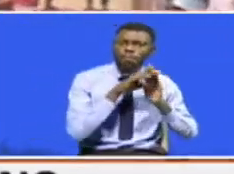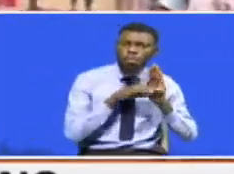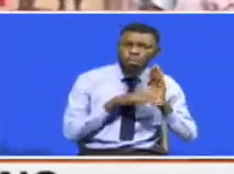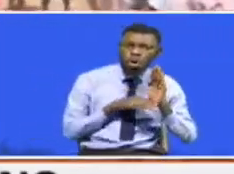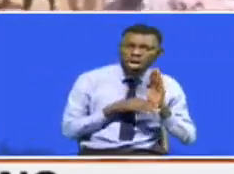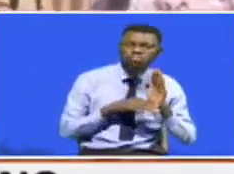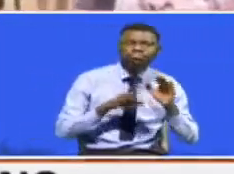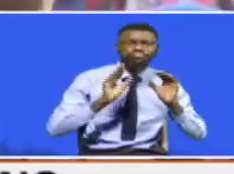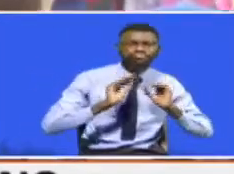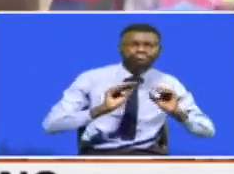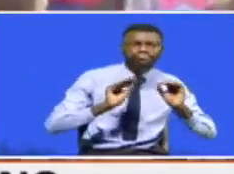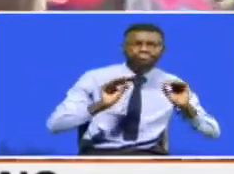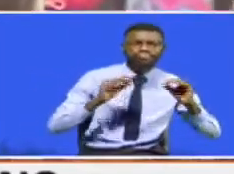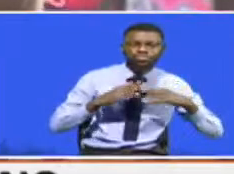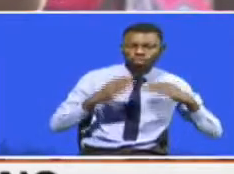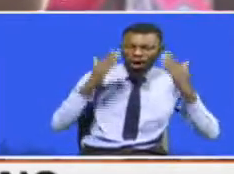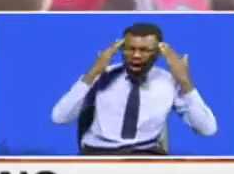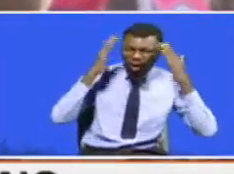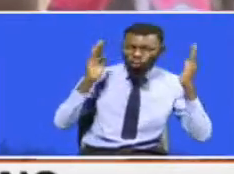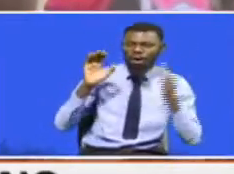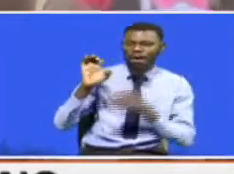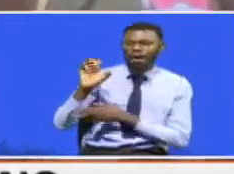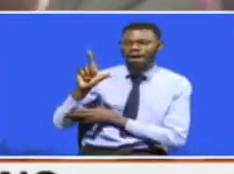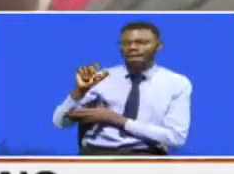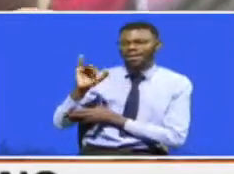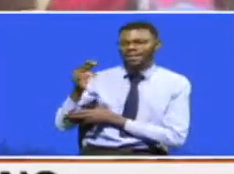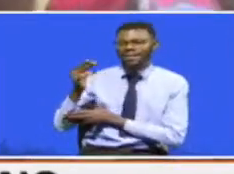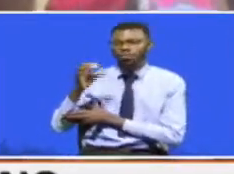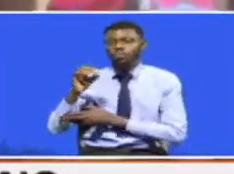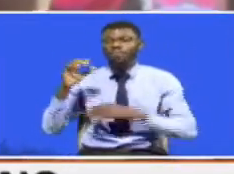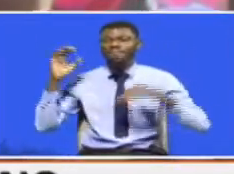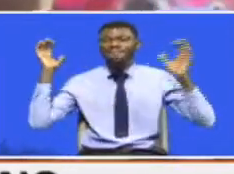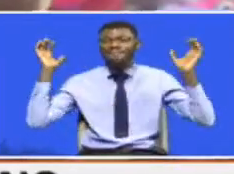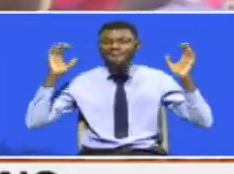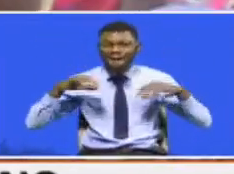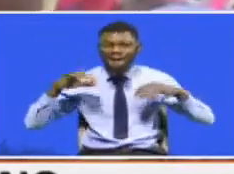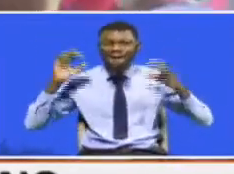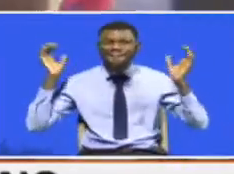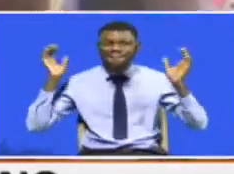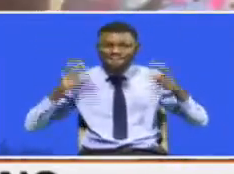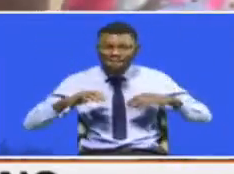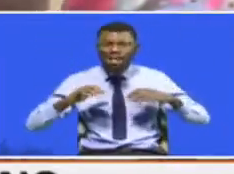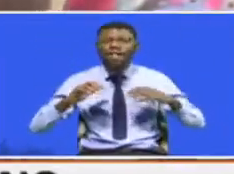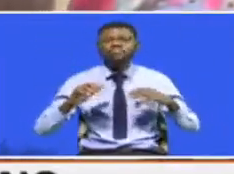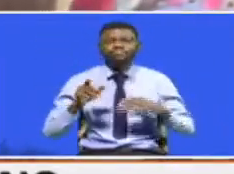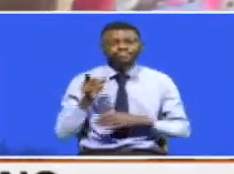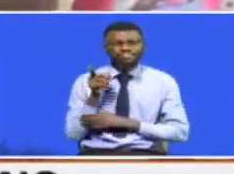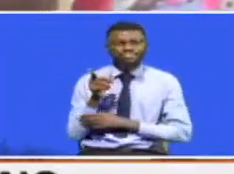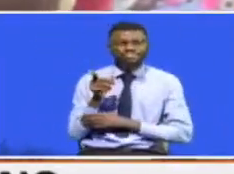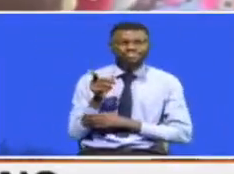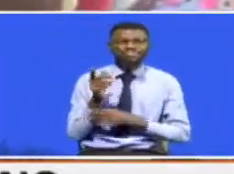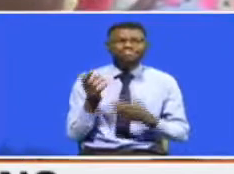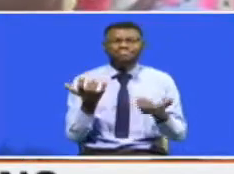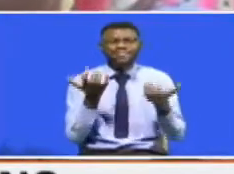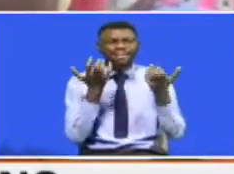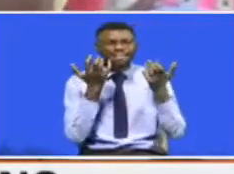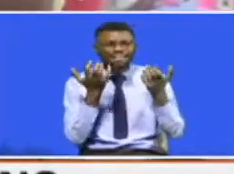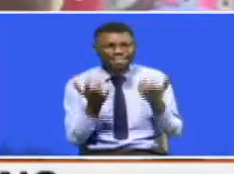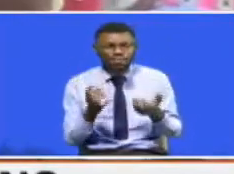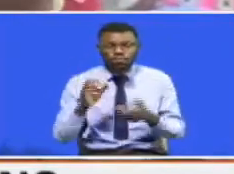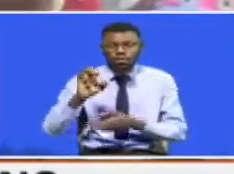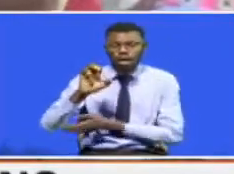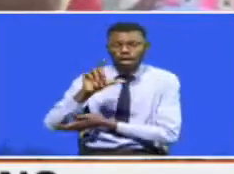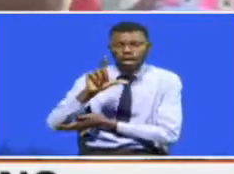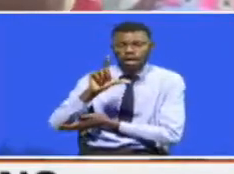the expected rains. El Nino ni kot, ni mvua. Mvua kubwa. El Nino